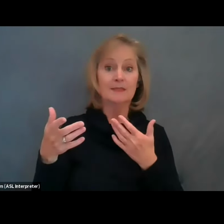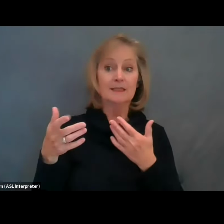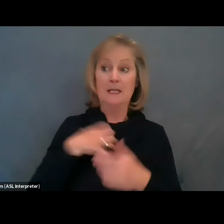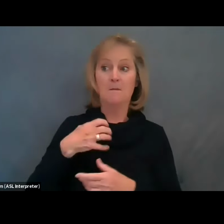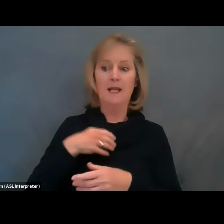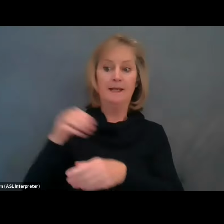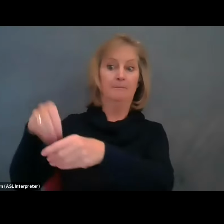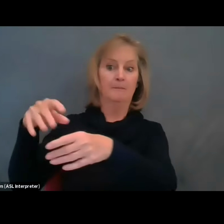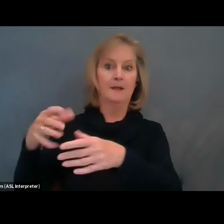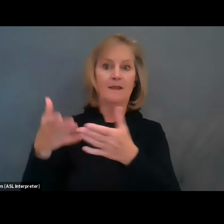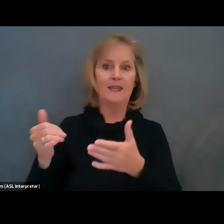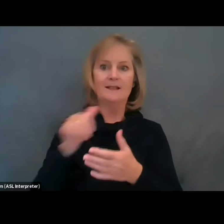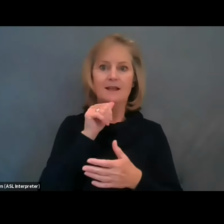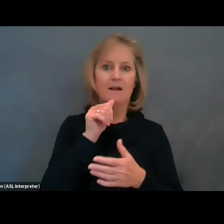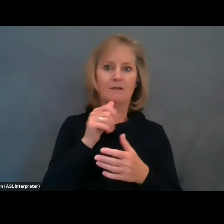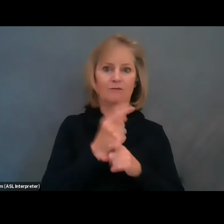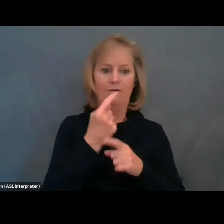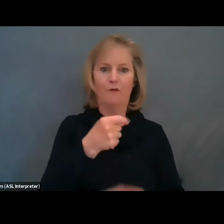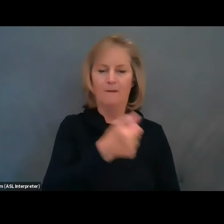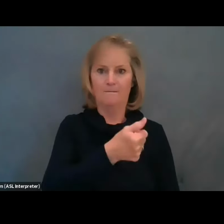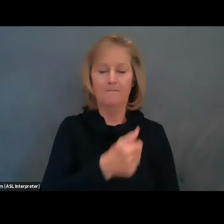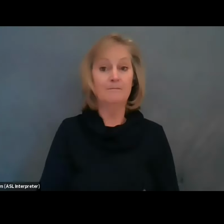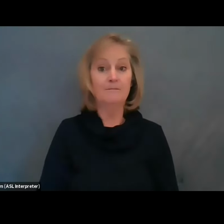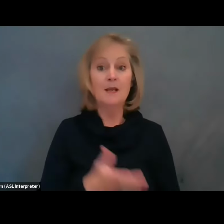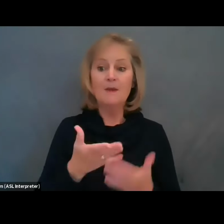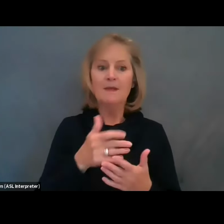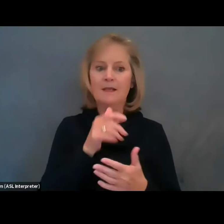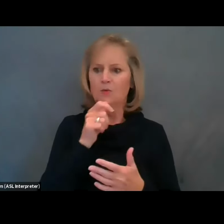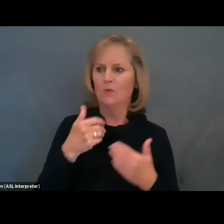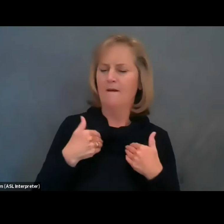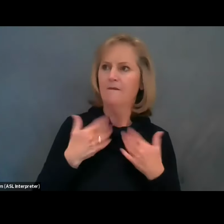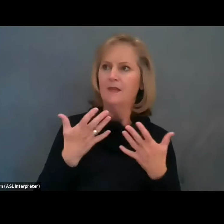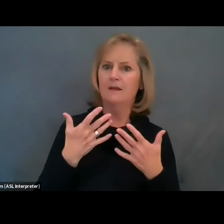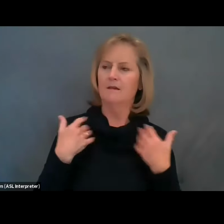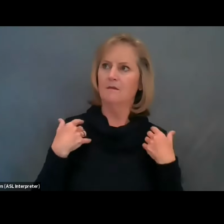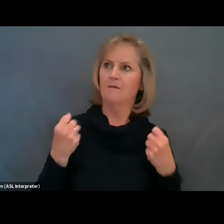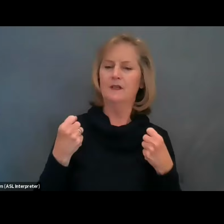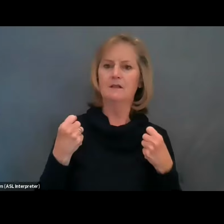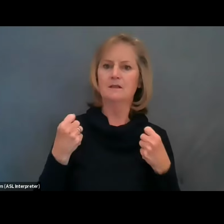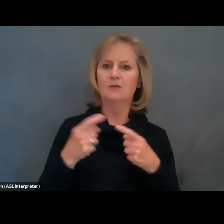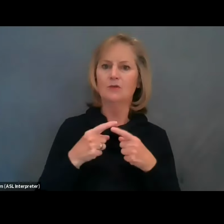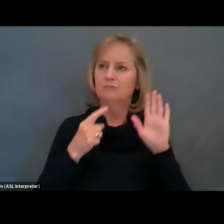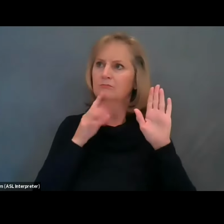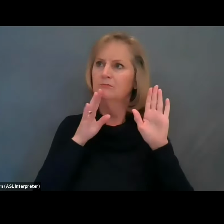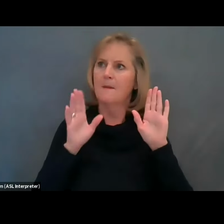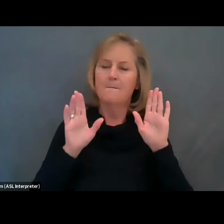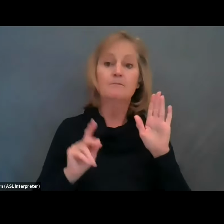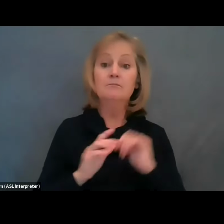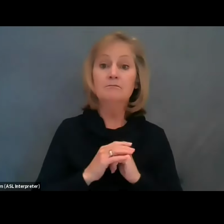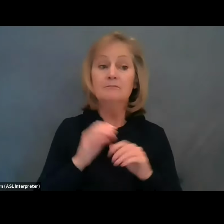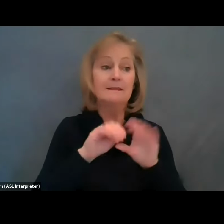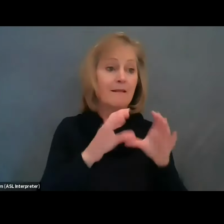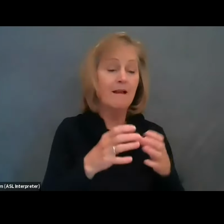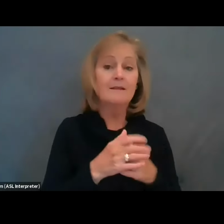complain about things that aren't feeling right for them, but maybe they don't have the confidence to want to speak up about it in